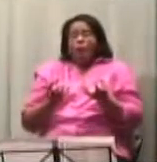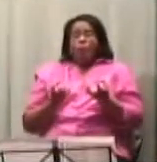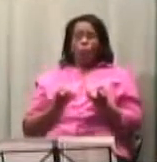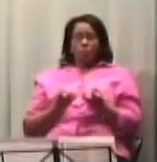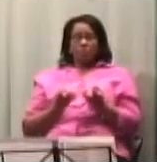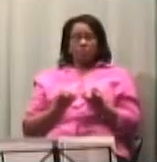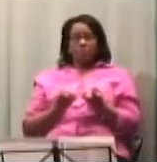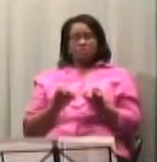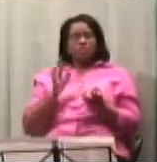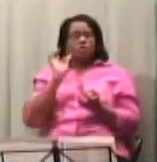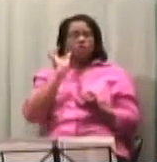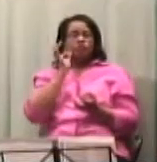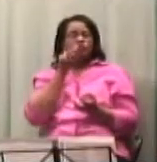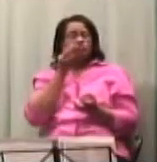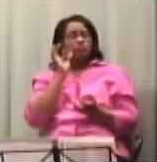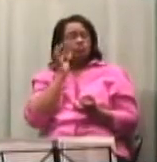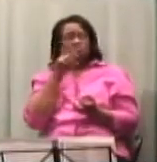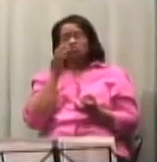me